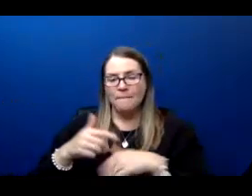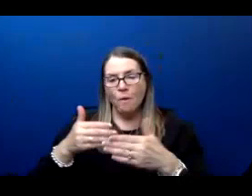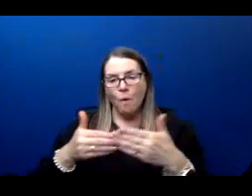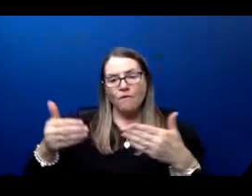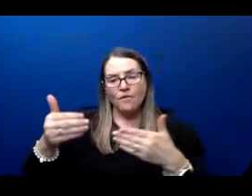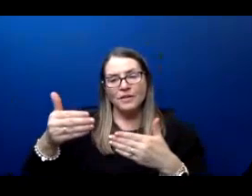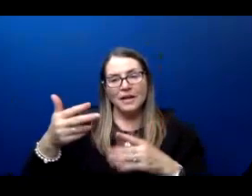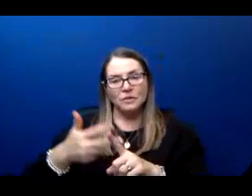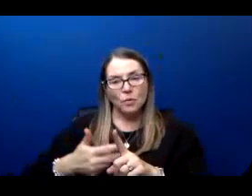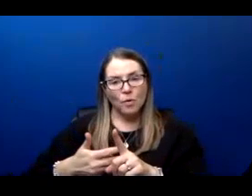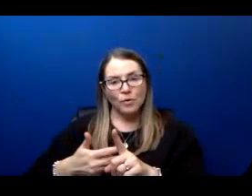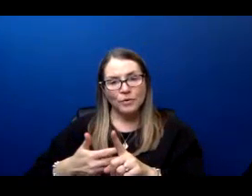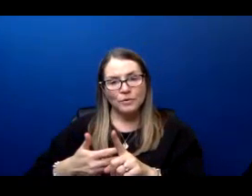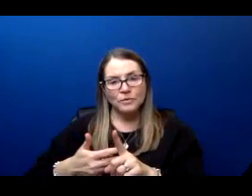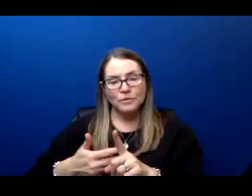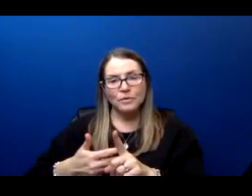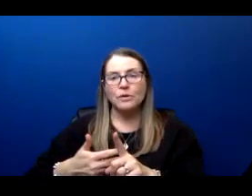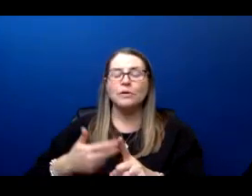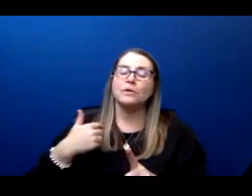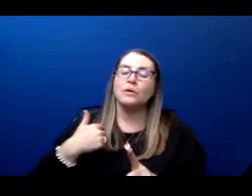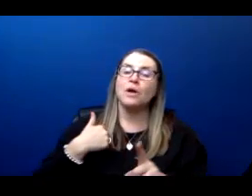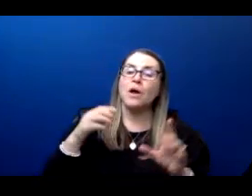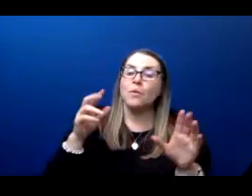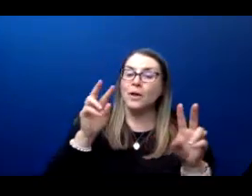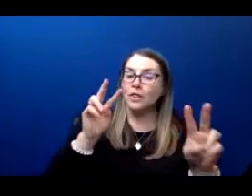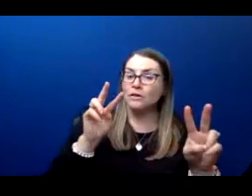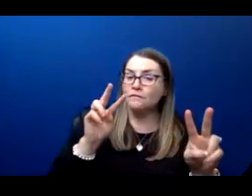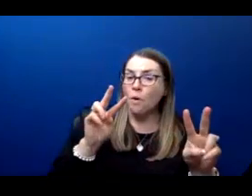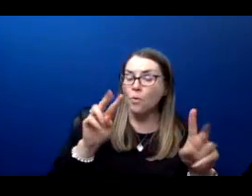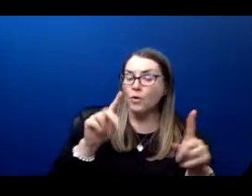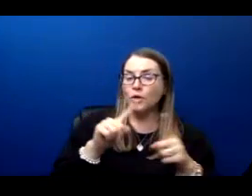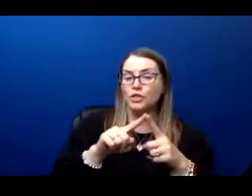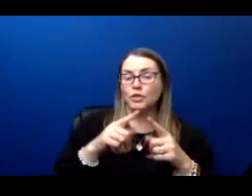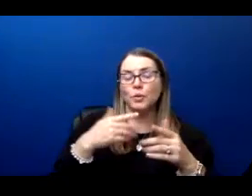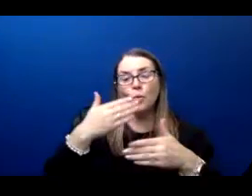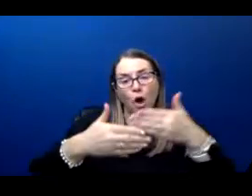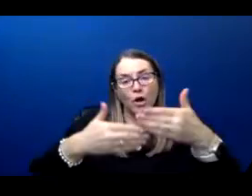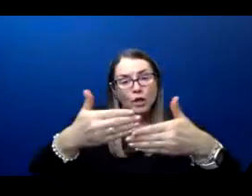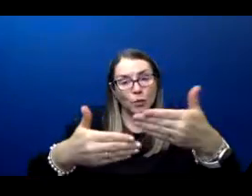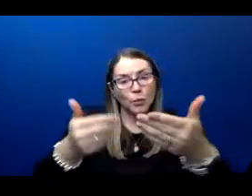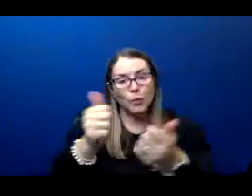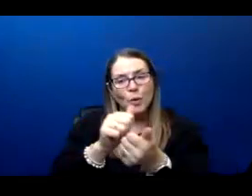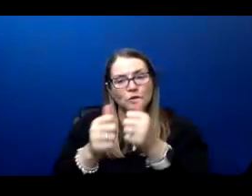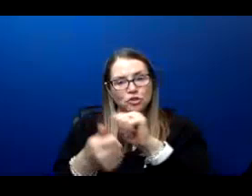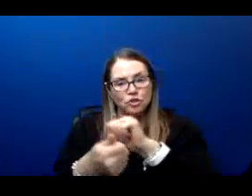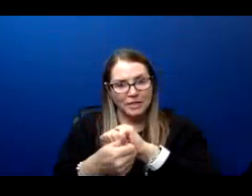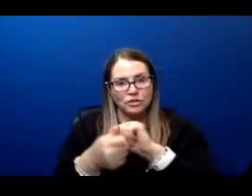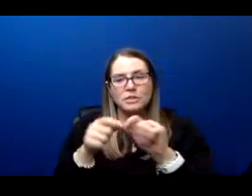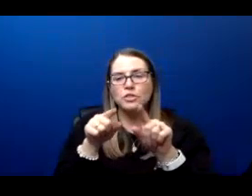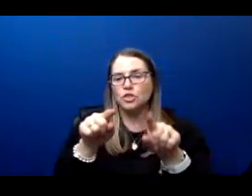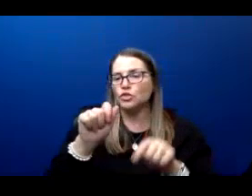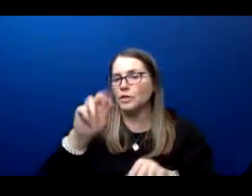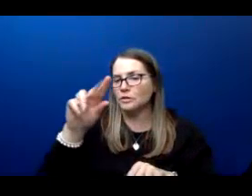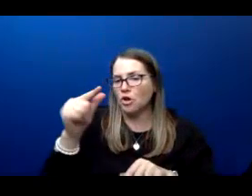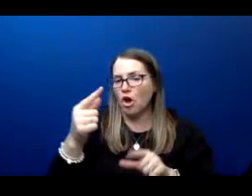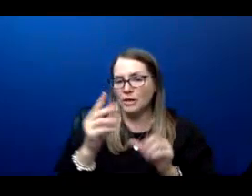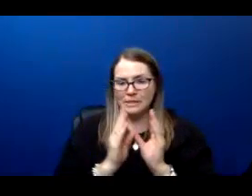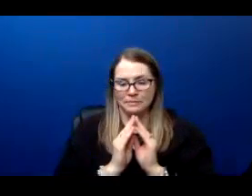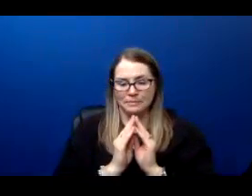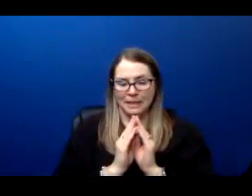additional changes coming, and we look forward to walking you through those changes during the August meeting. I'm literally